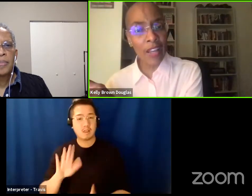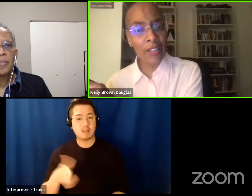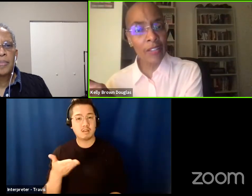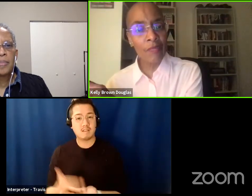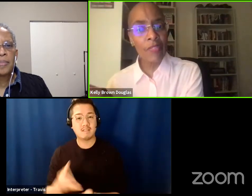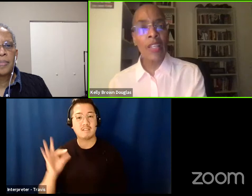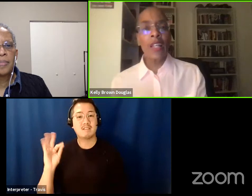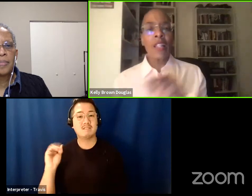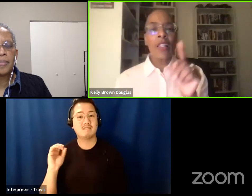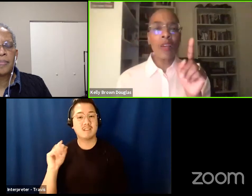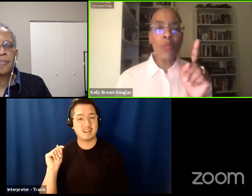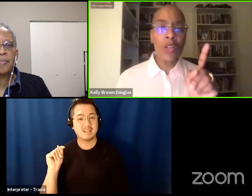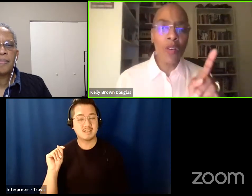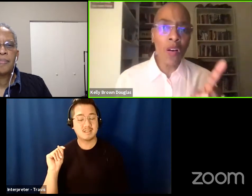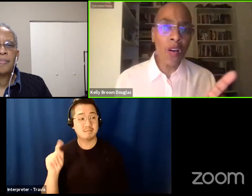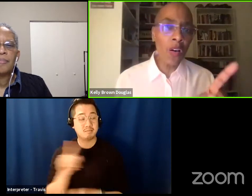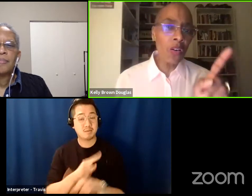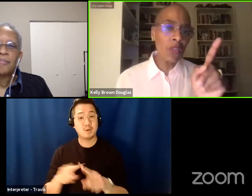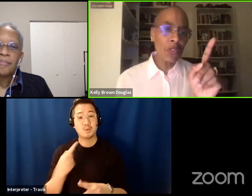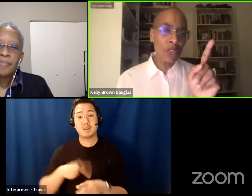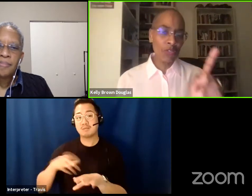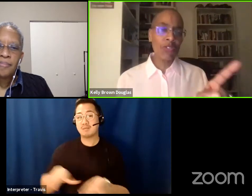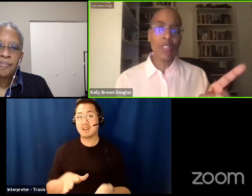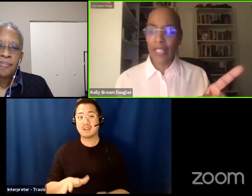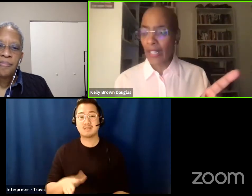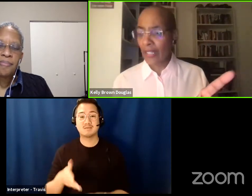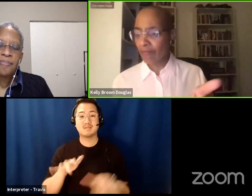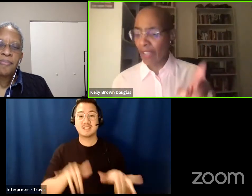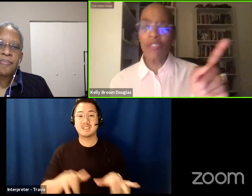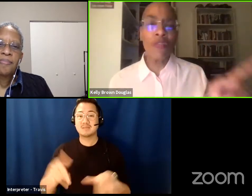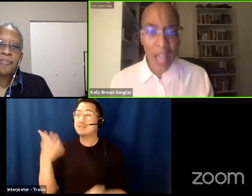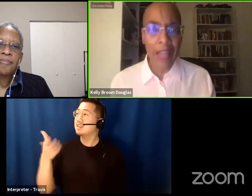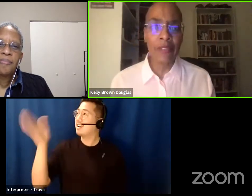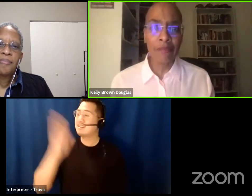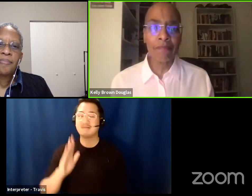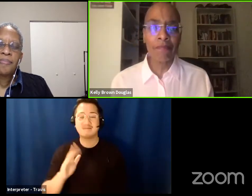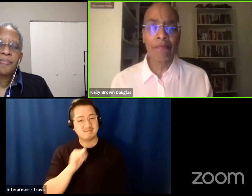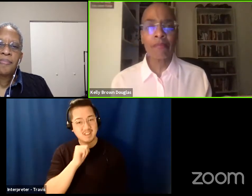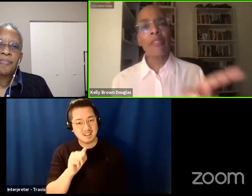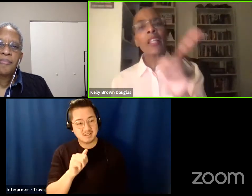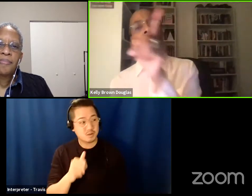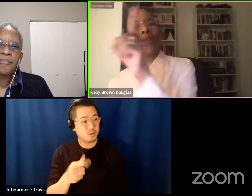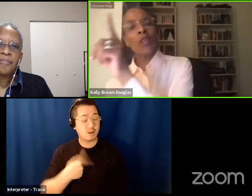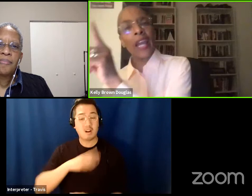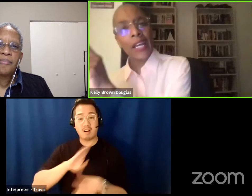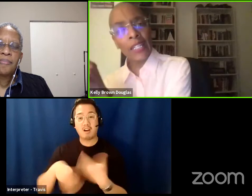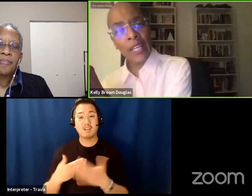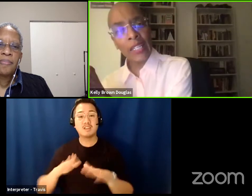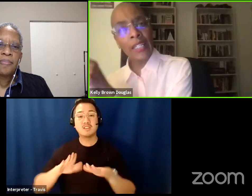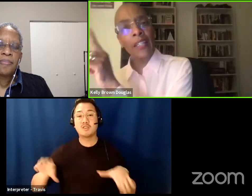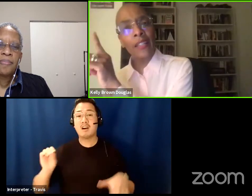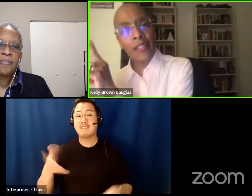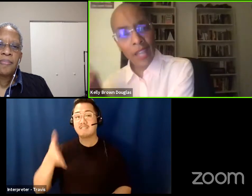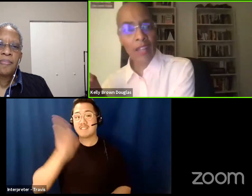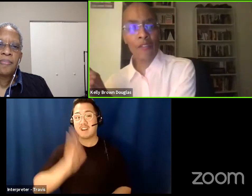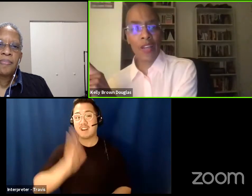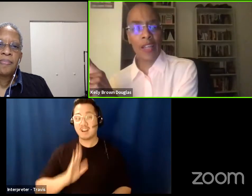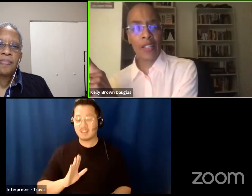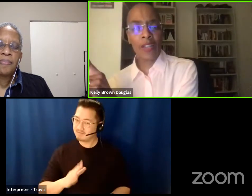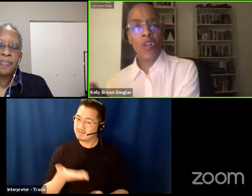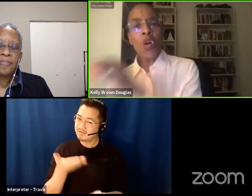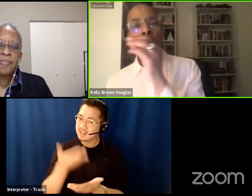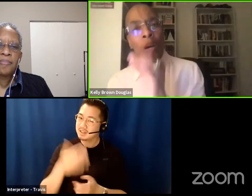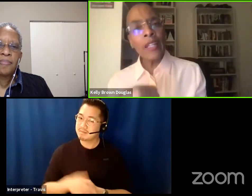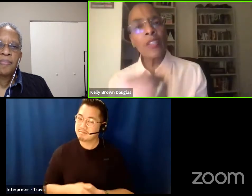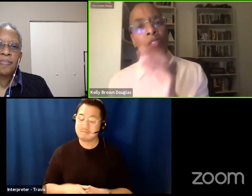not a fact. That we are all children of God, that's a fact. That we act like it, not a